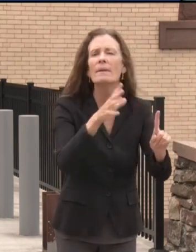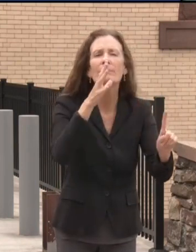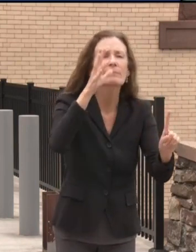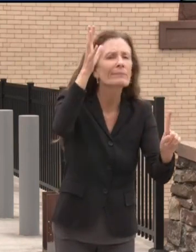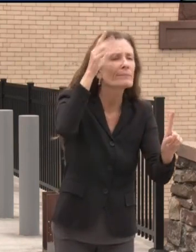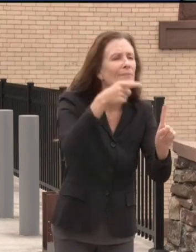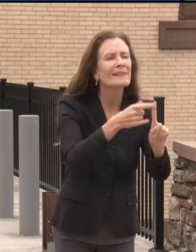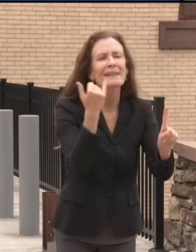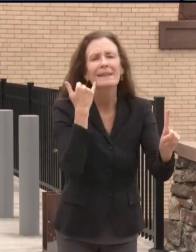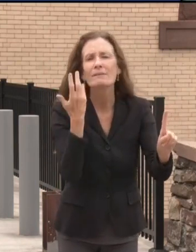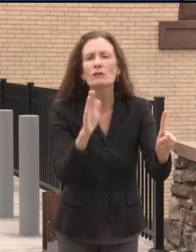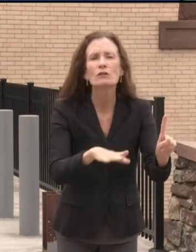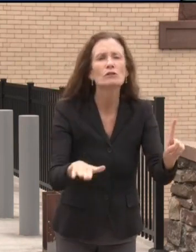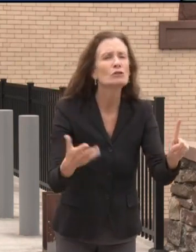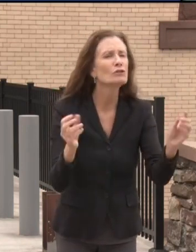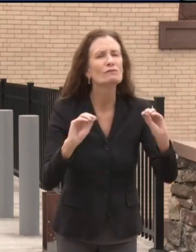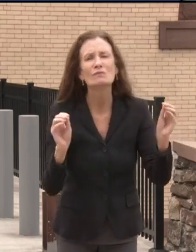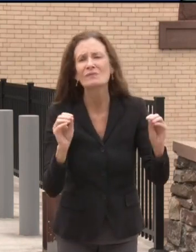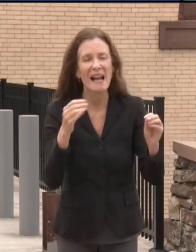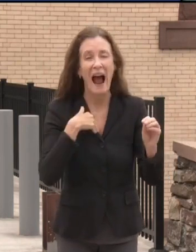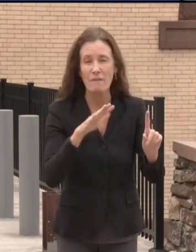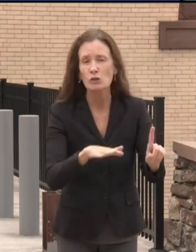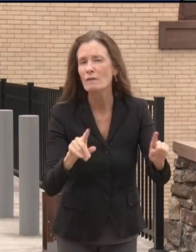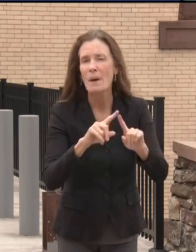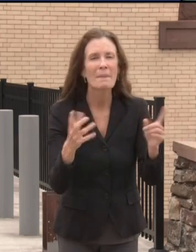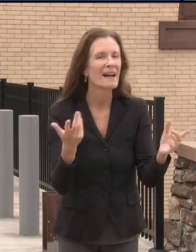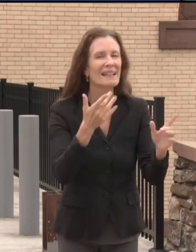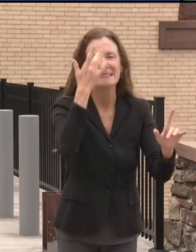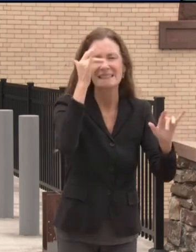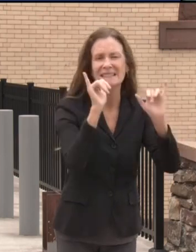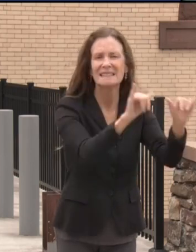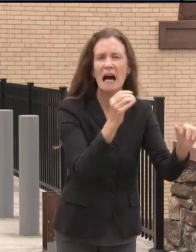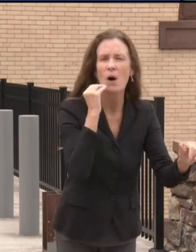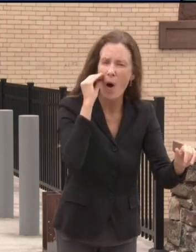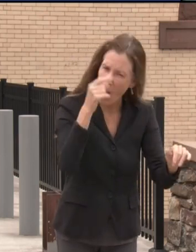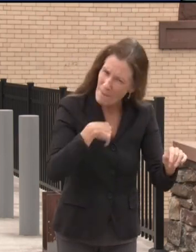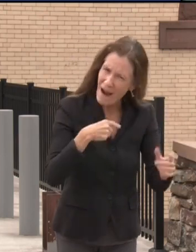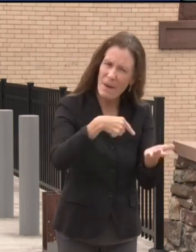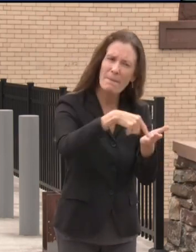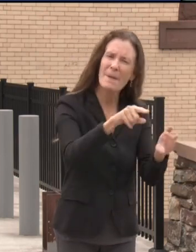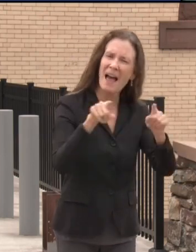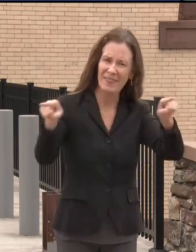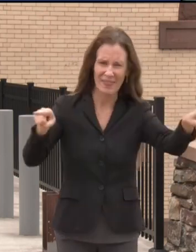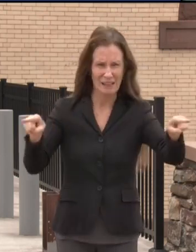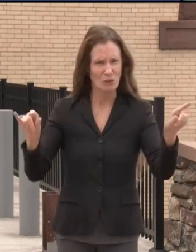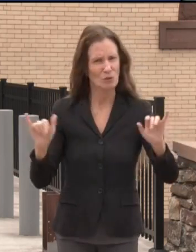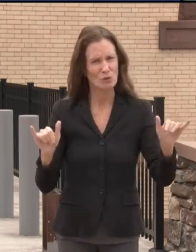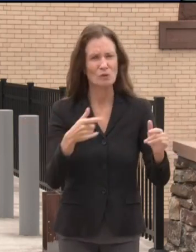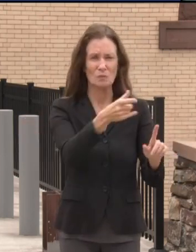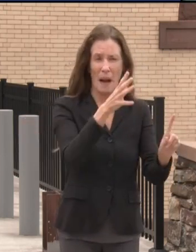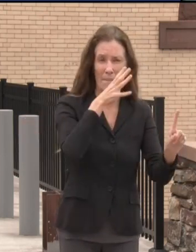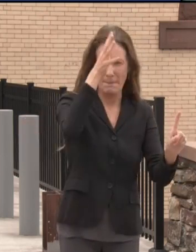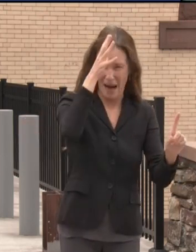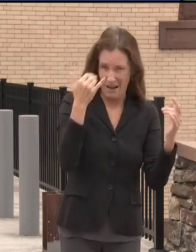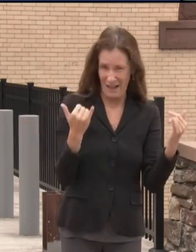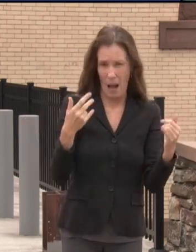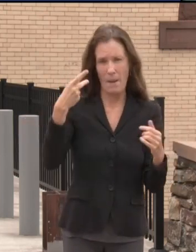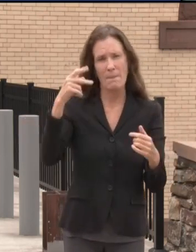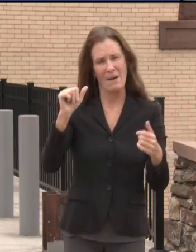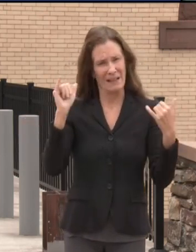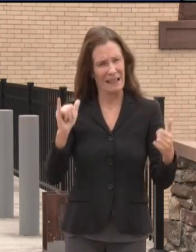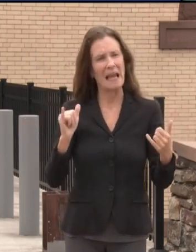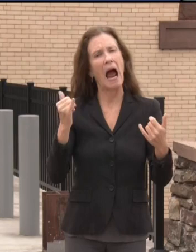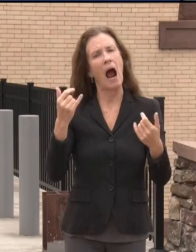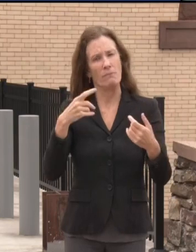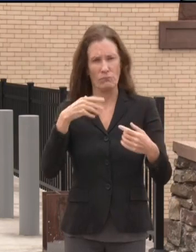Beginning October 15th, eligible Commonwealth employees who are new parents will be given the option to take up to 6 weeks of paid